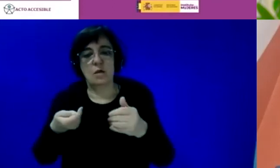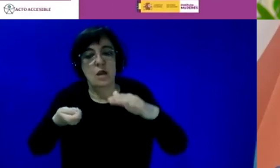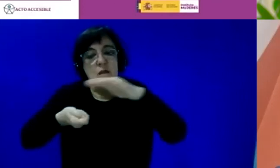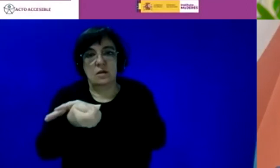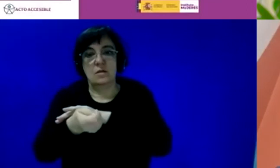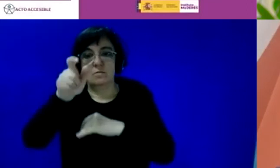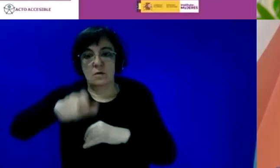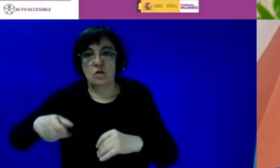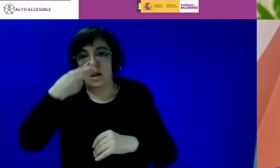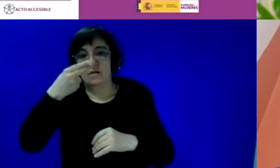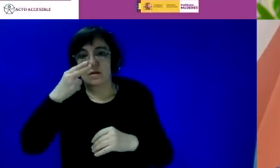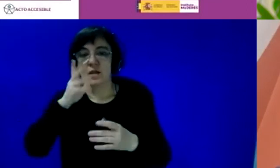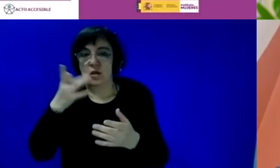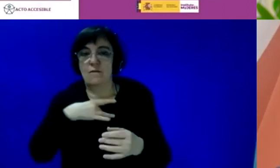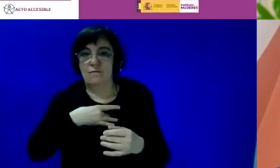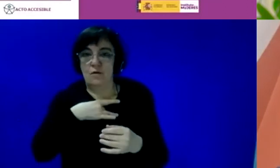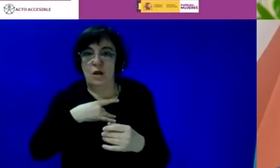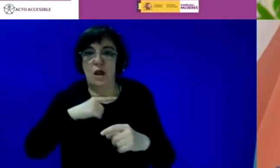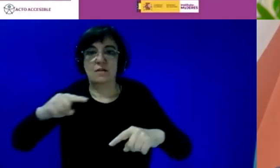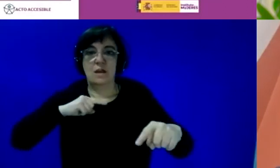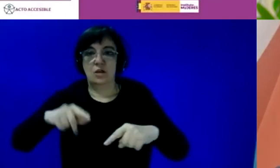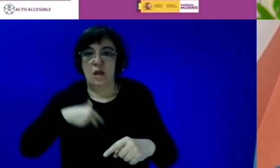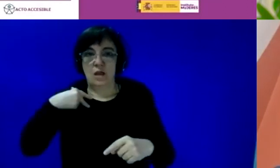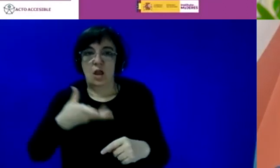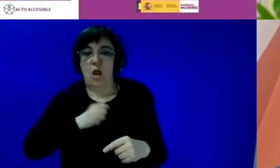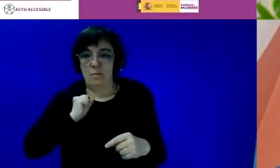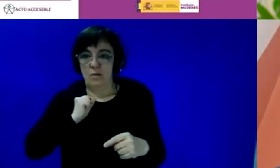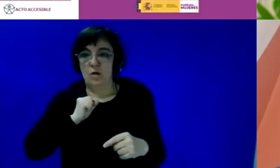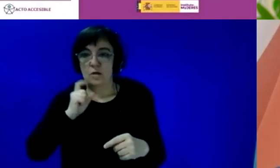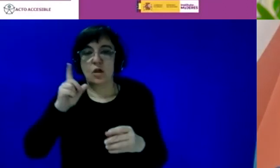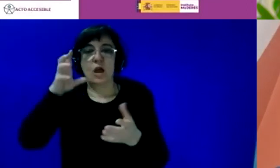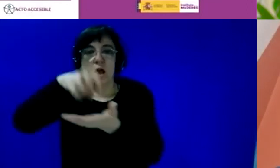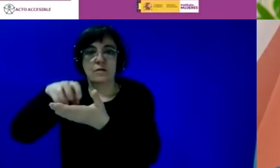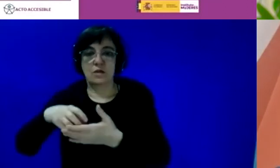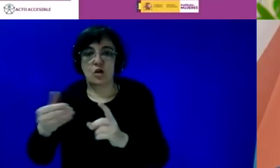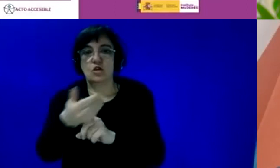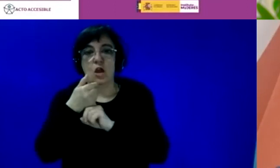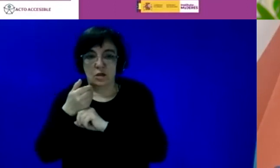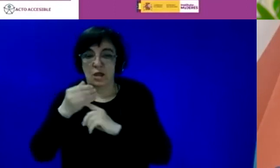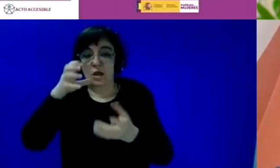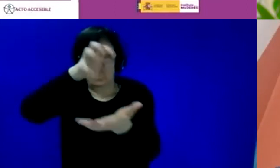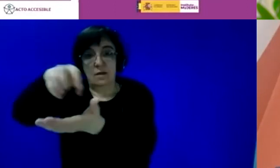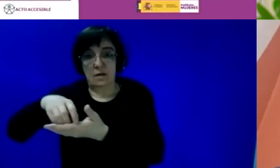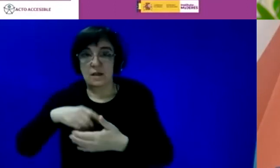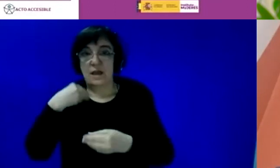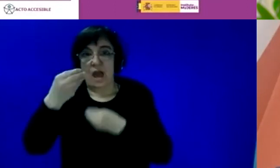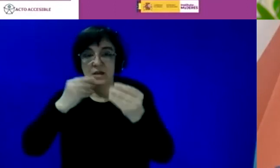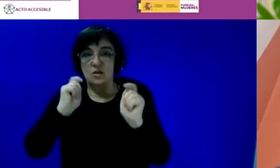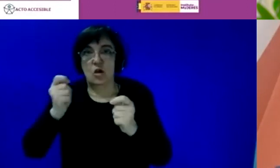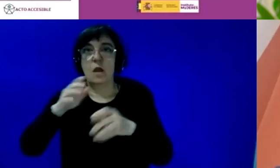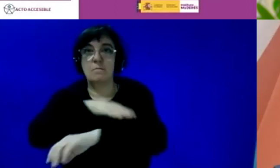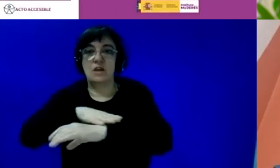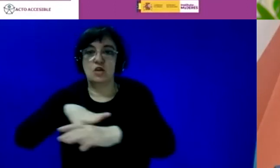protection. The person involved will ask for this protection in the